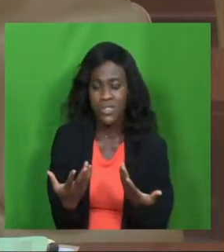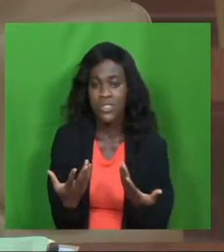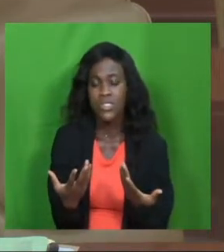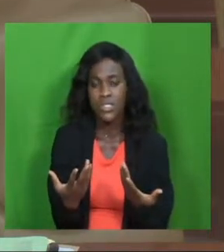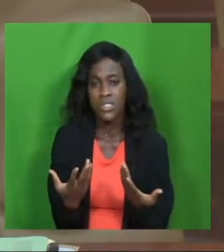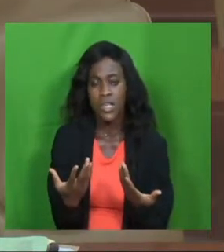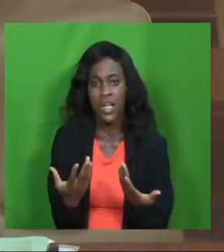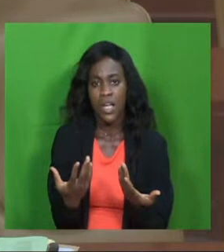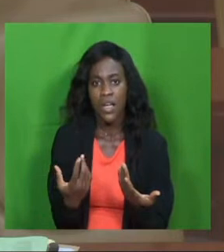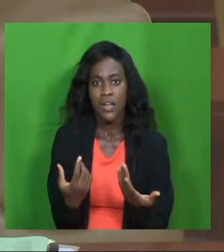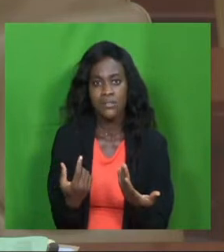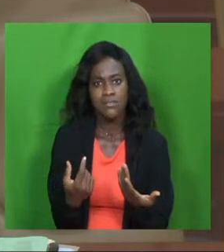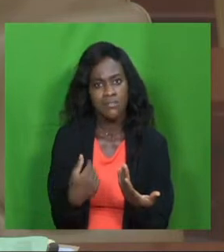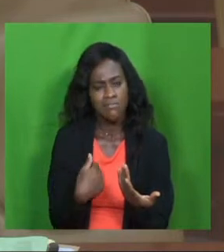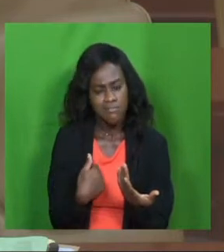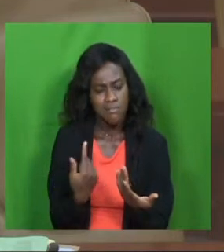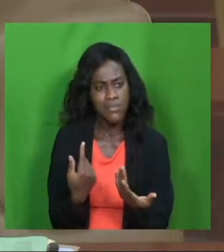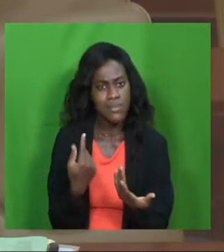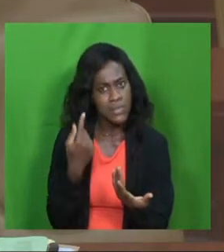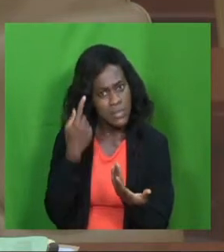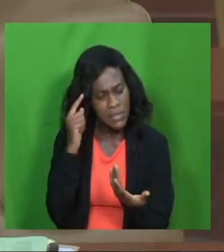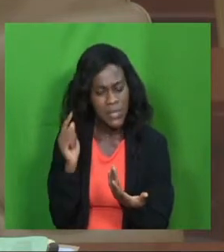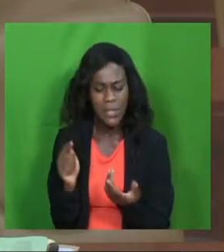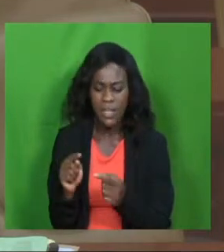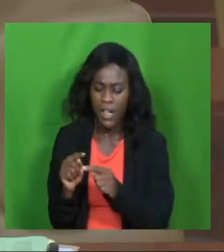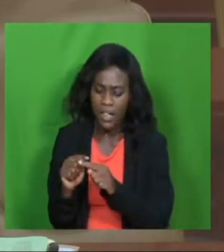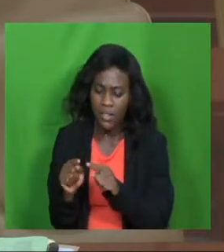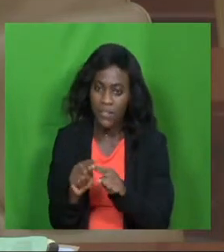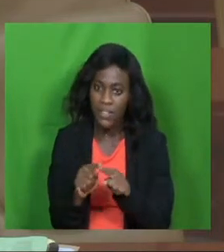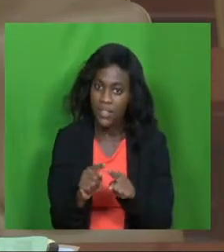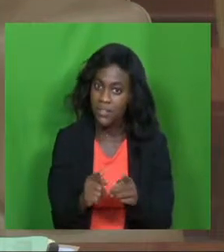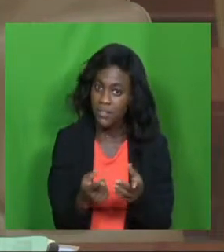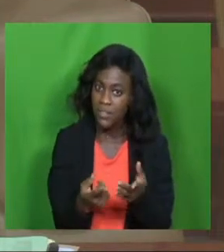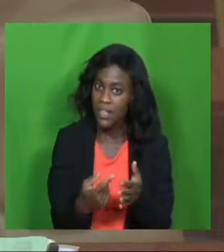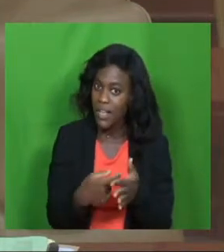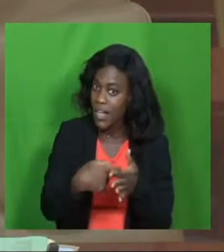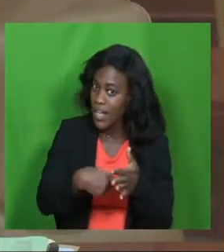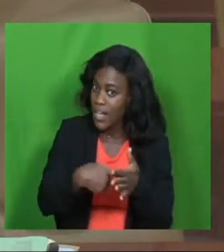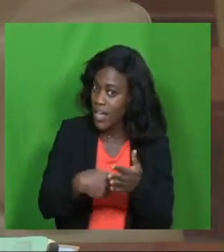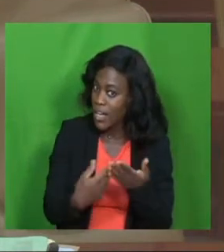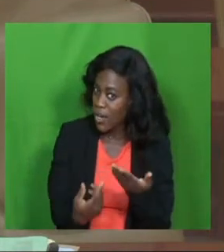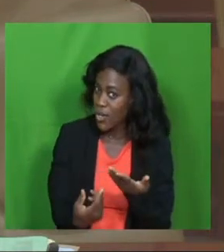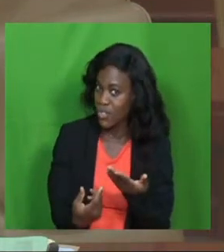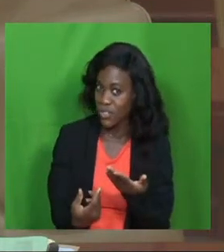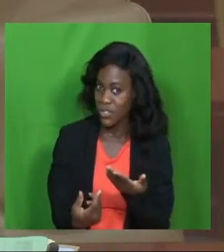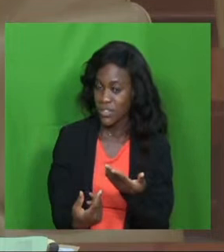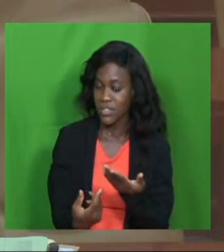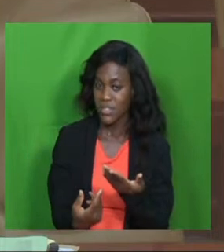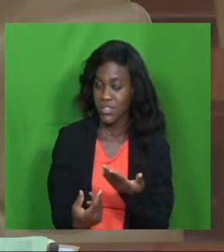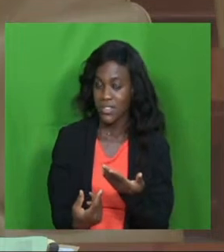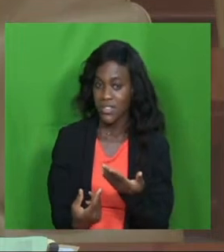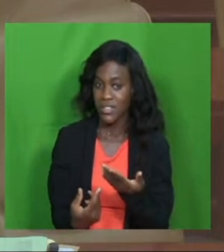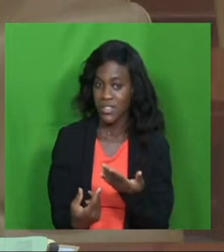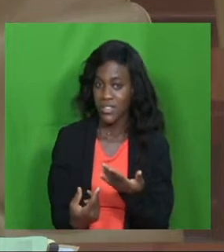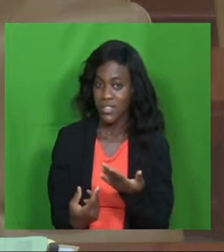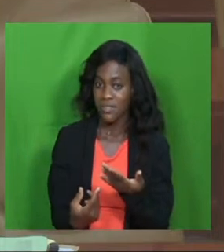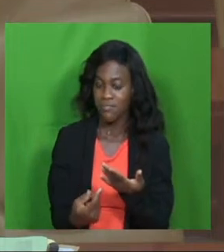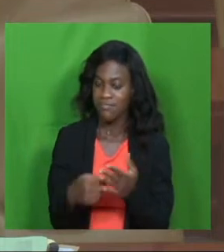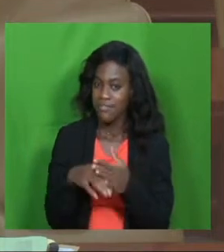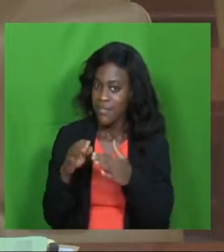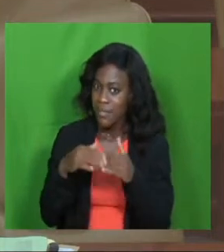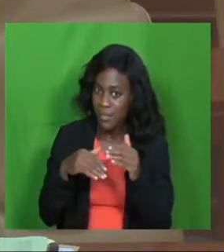very worrying disparities as far as the costs is concerned. You will